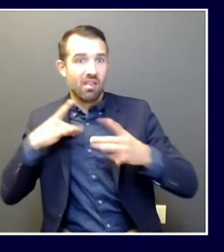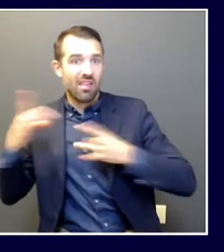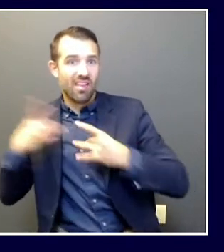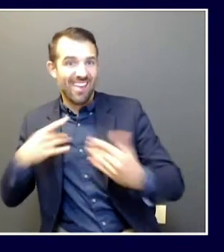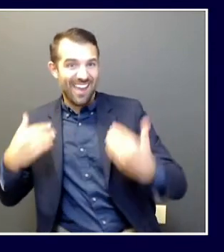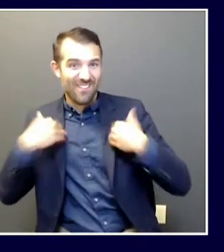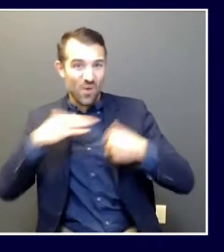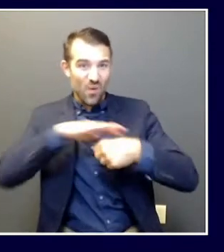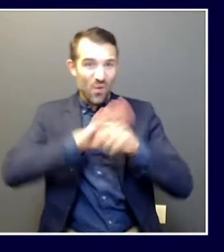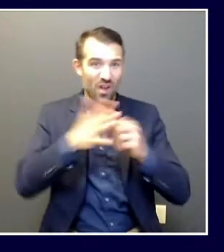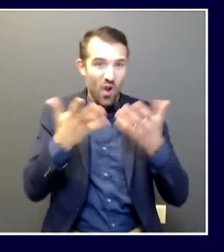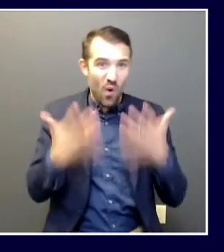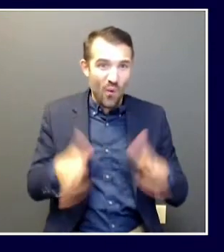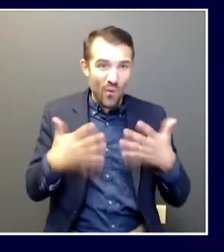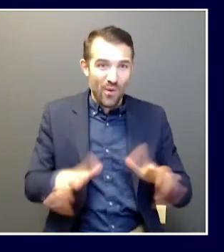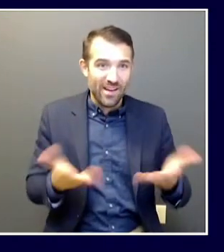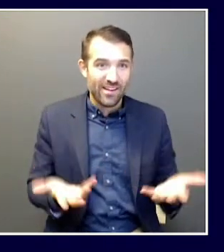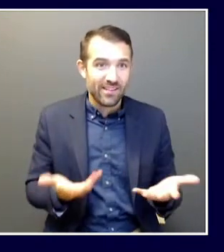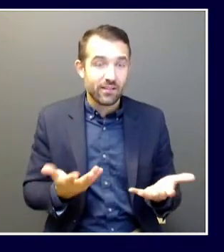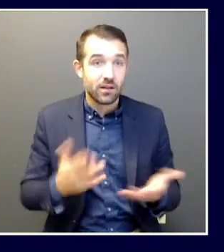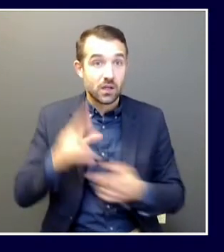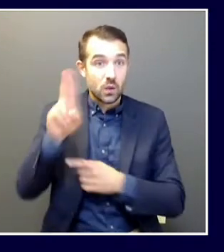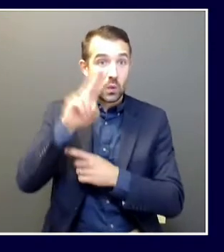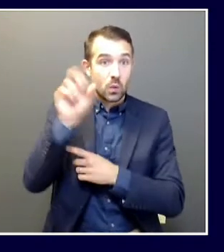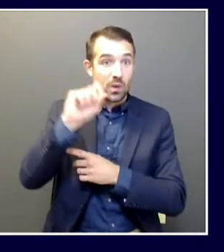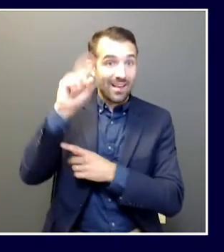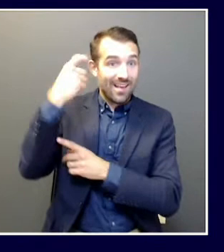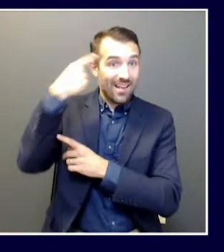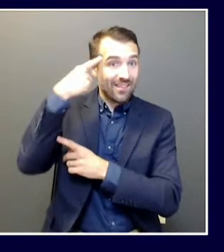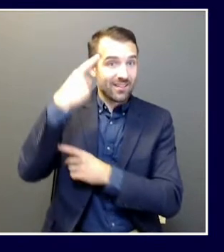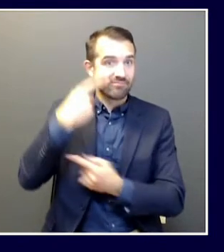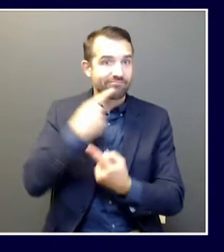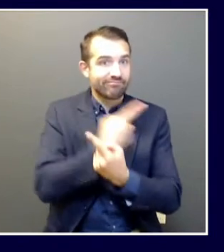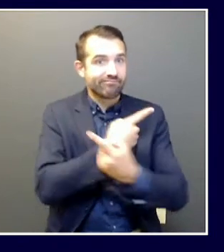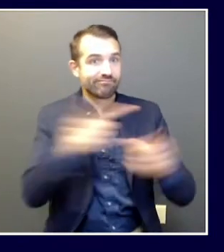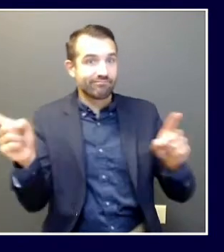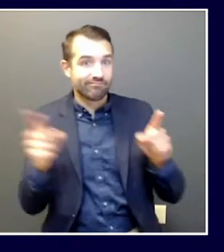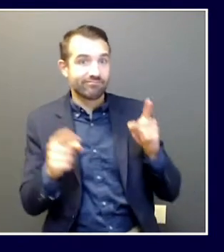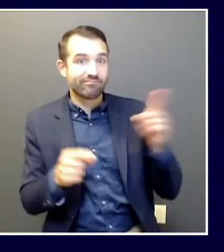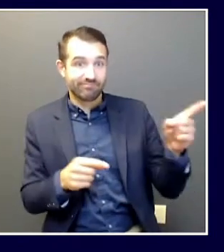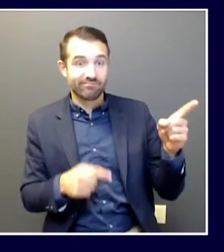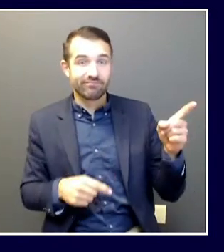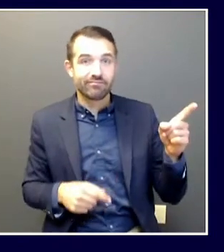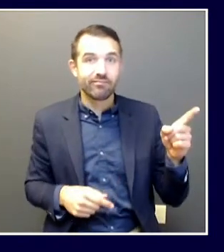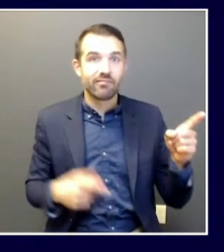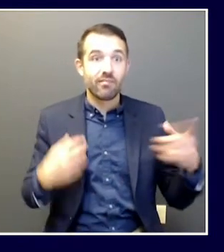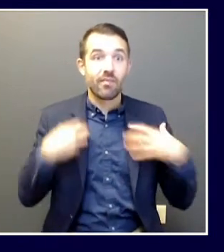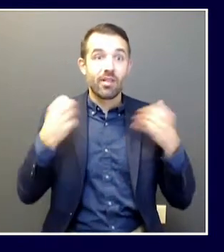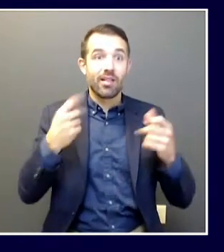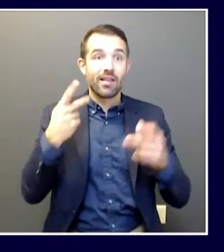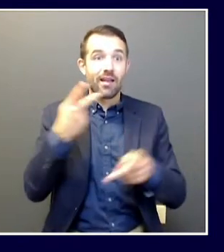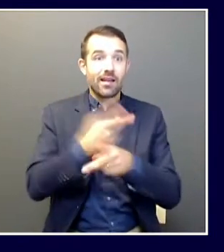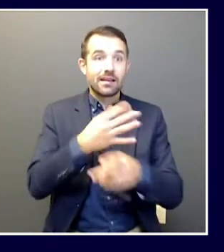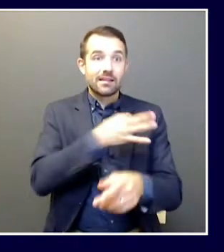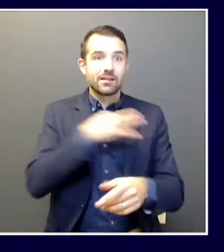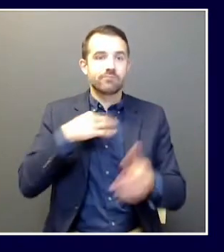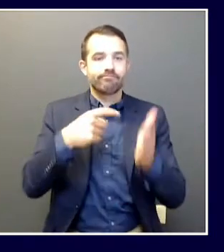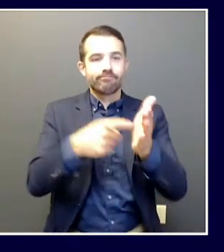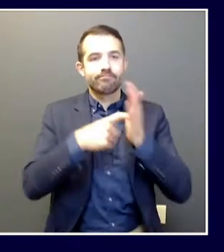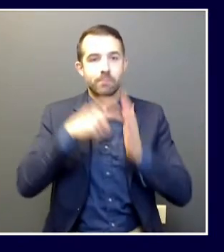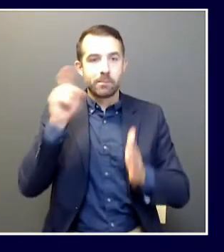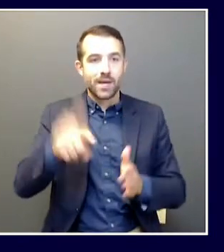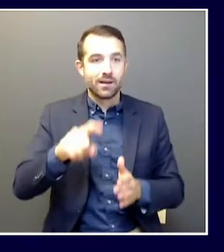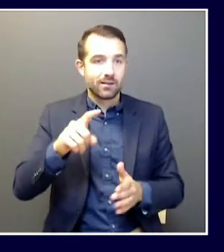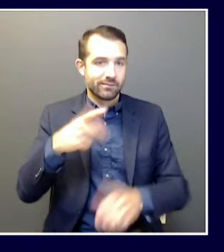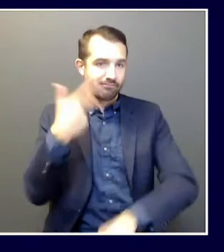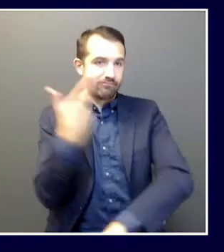announced its own vaccination requirement for healthcare workers that will be issued this month. As a senior clinician has said in Maine,